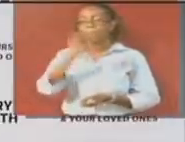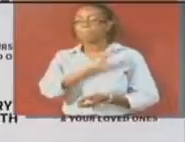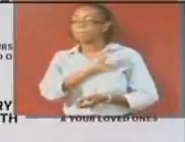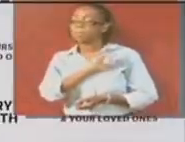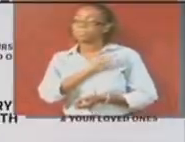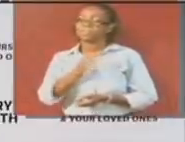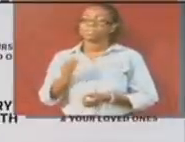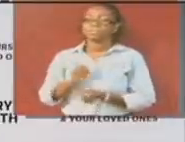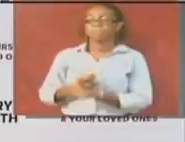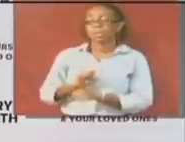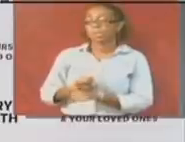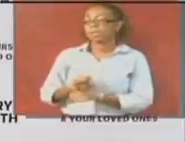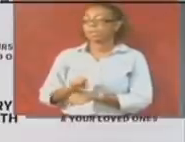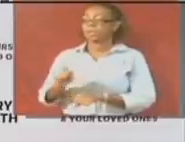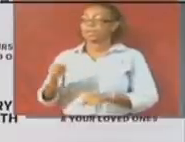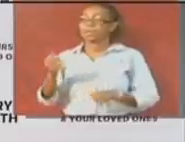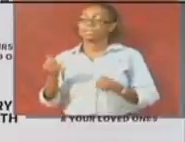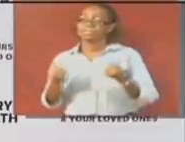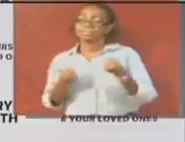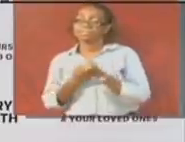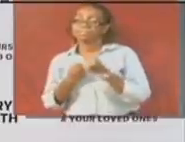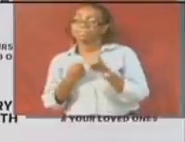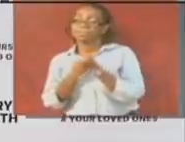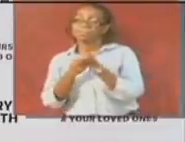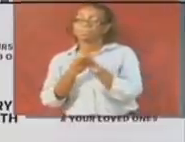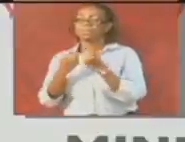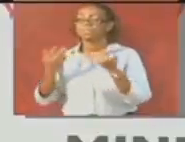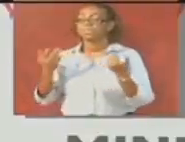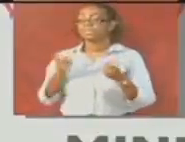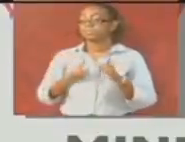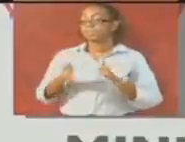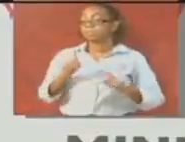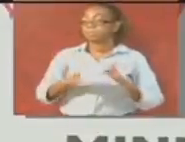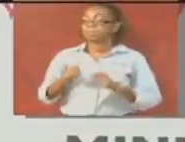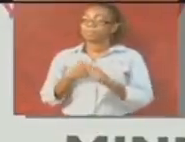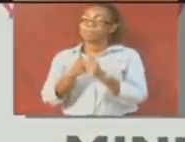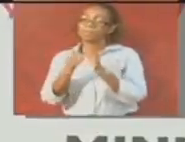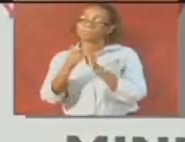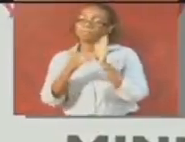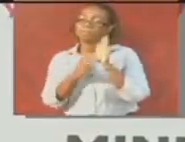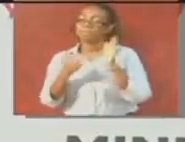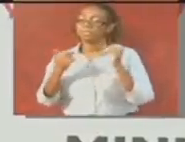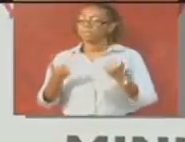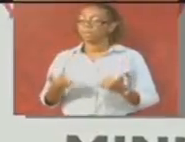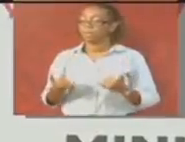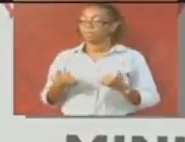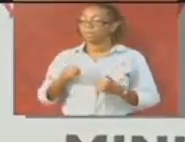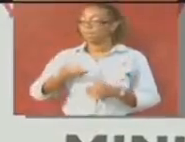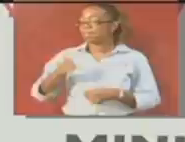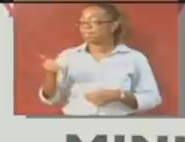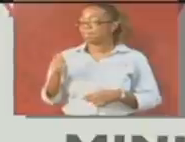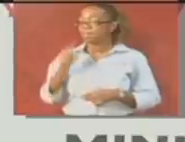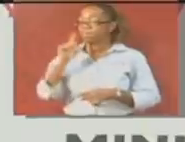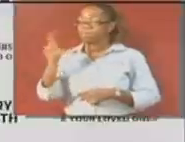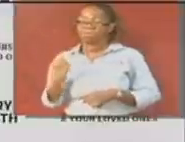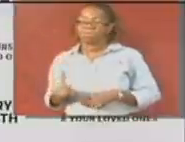been assisting where compliance is concerned. We now go to CNC3.